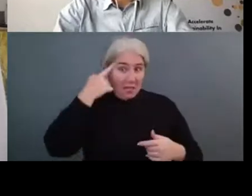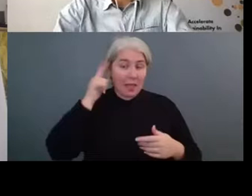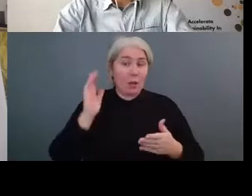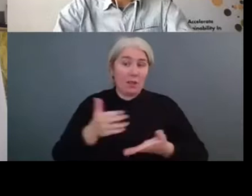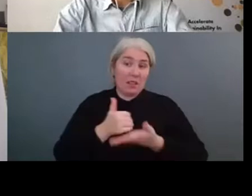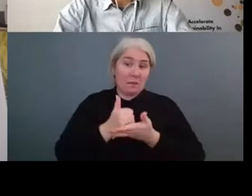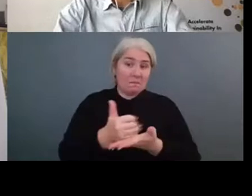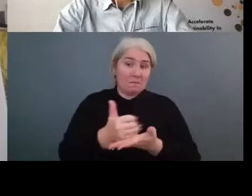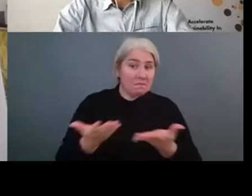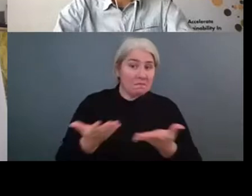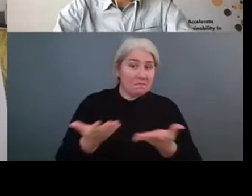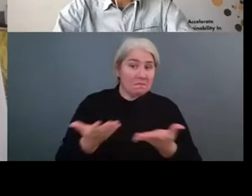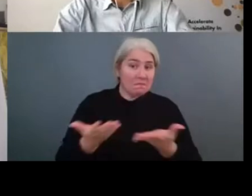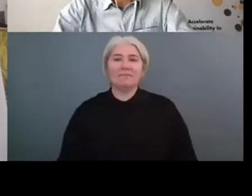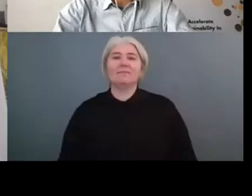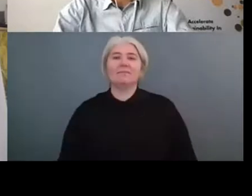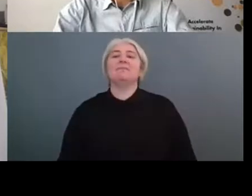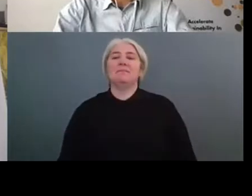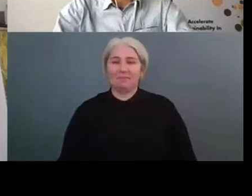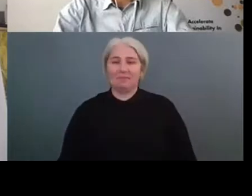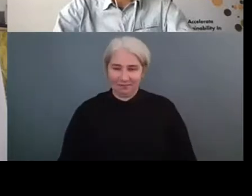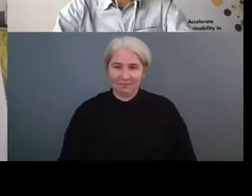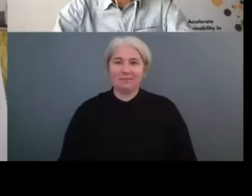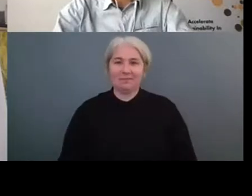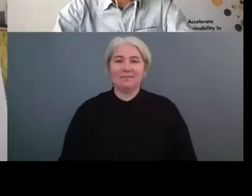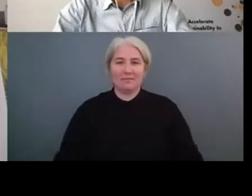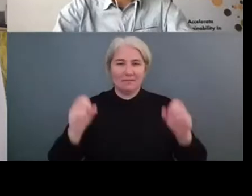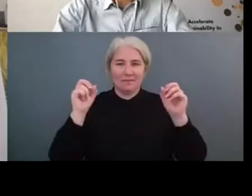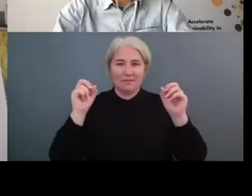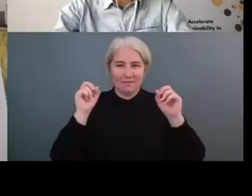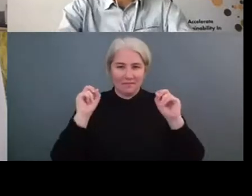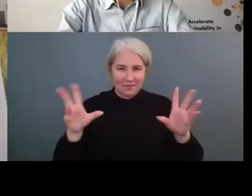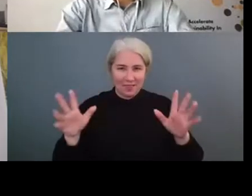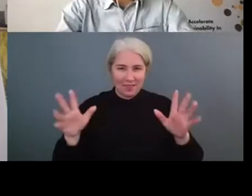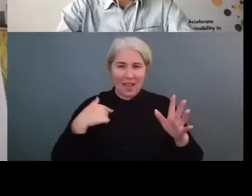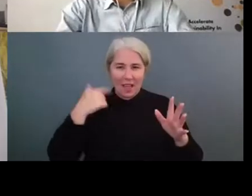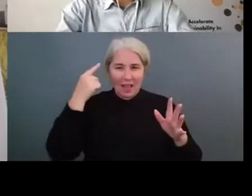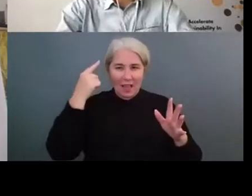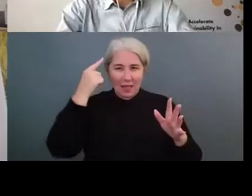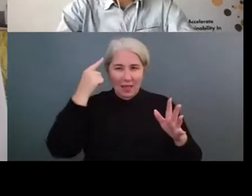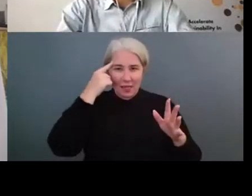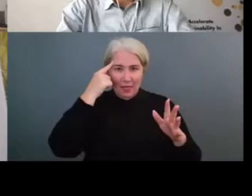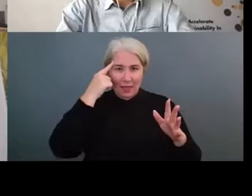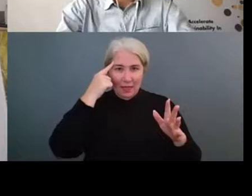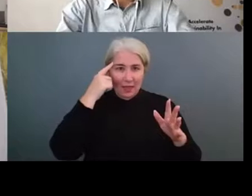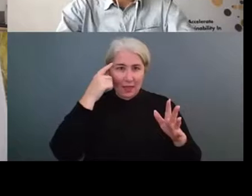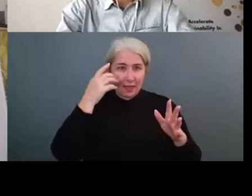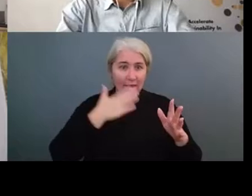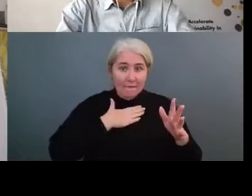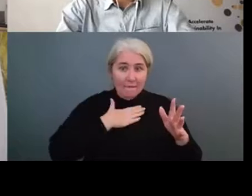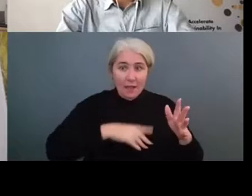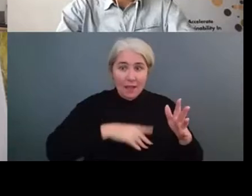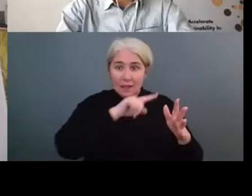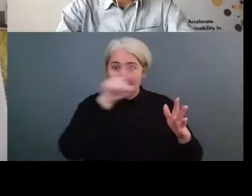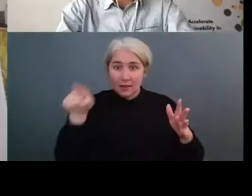Before we move to the Q&A session, if one of you wants to add something.